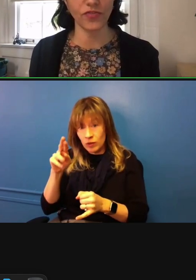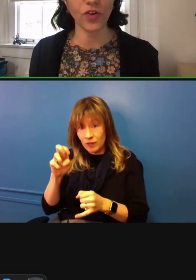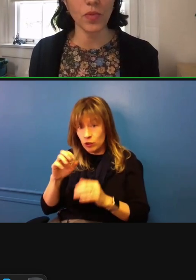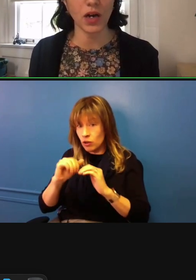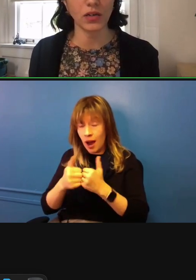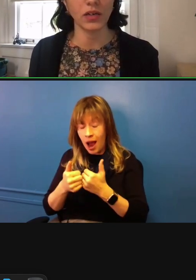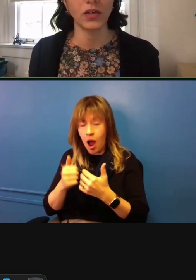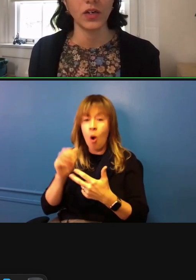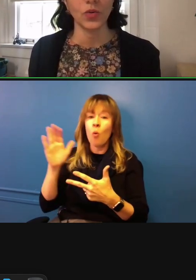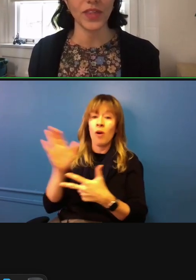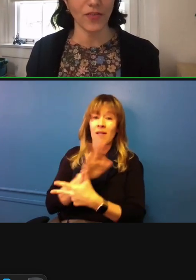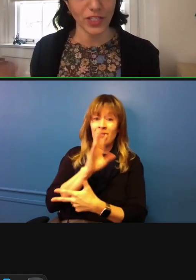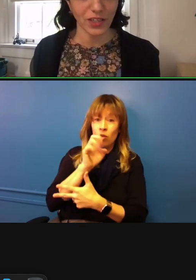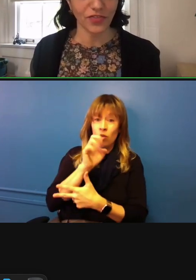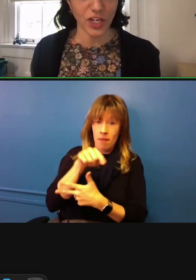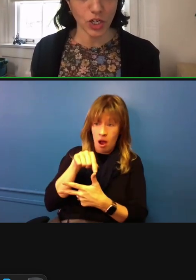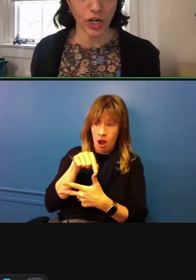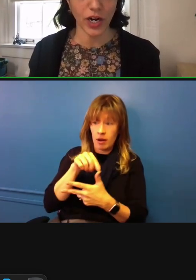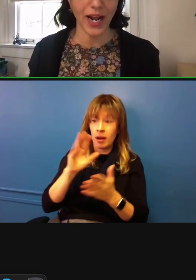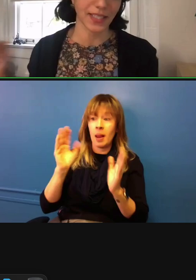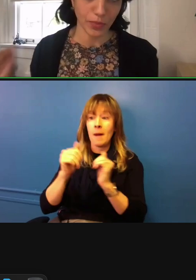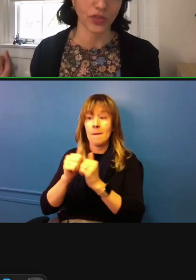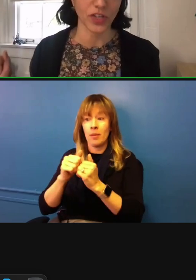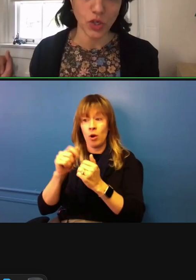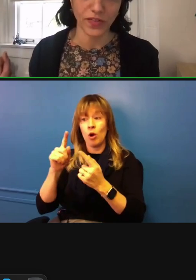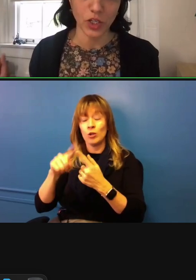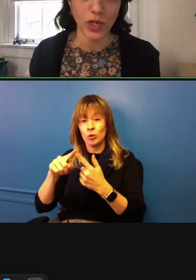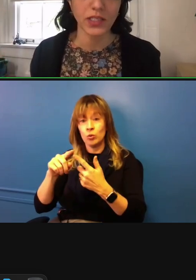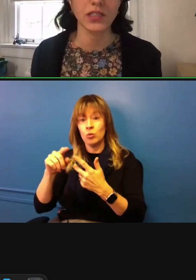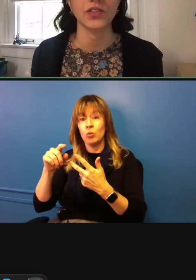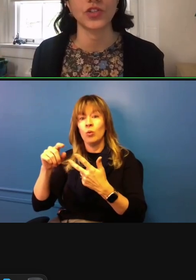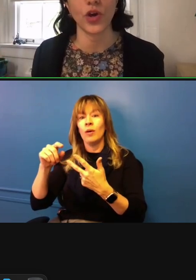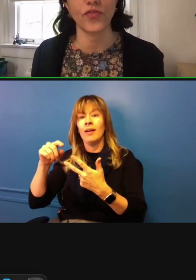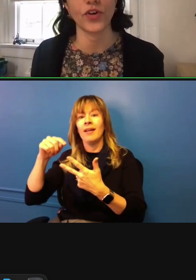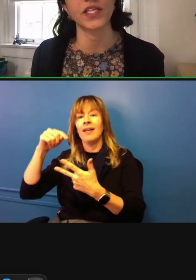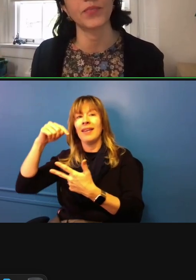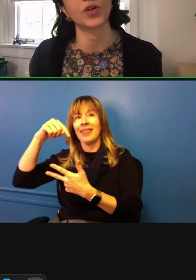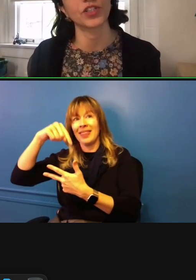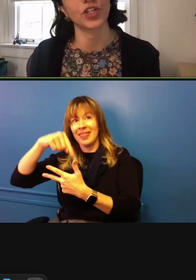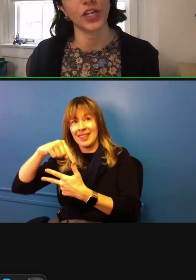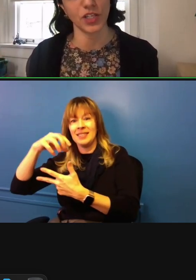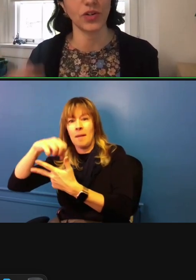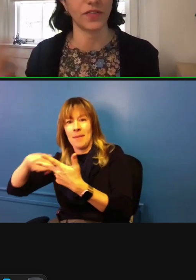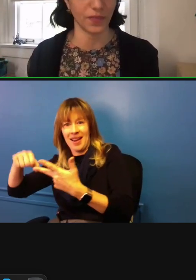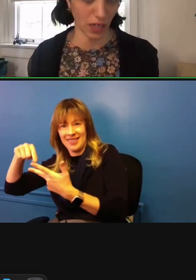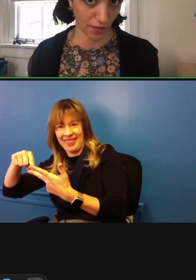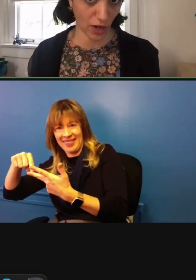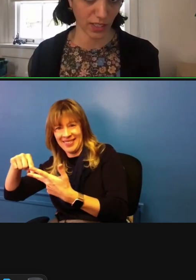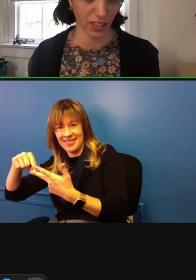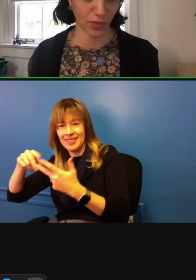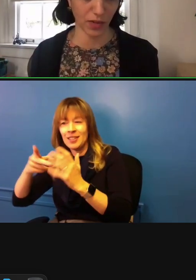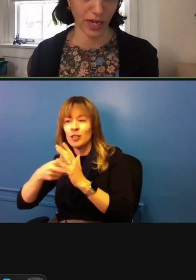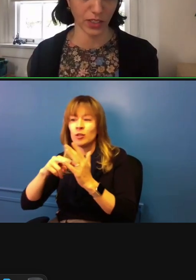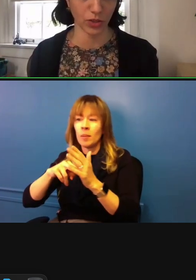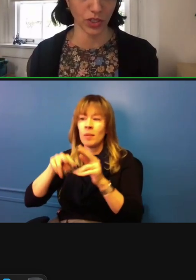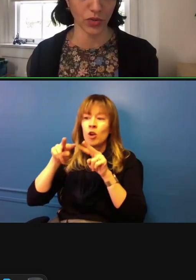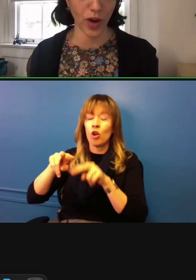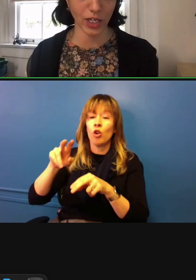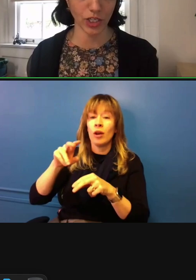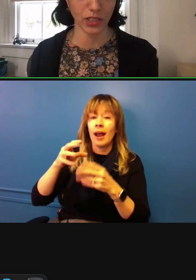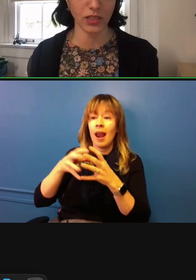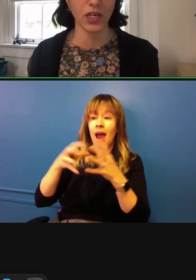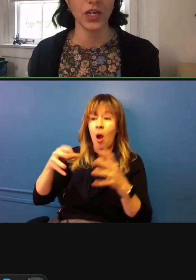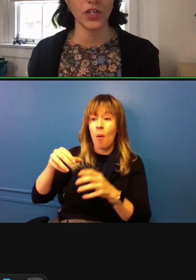model to a full model with every single feature except your feature of interest. So for example, to look at the unique variance explained by